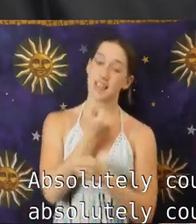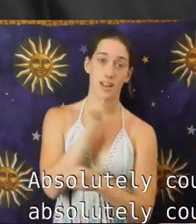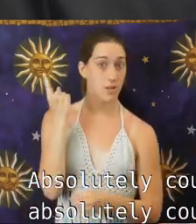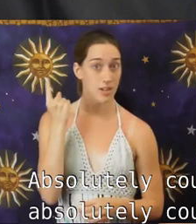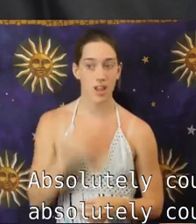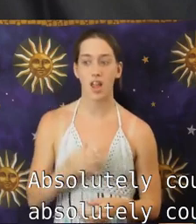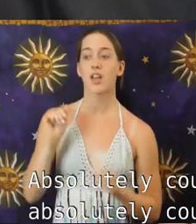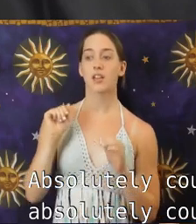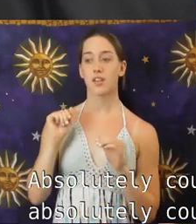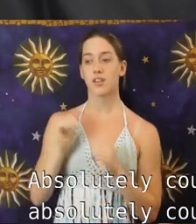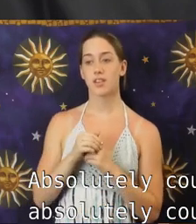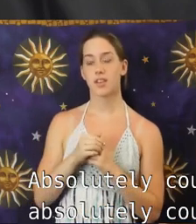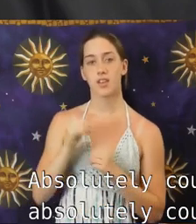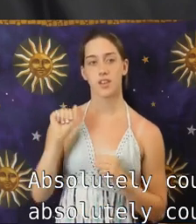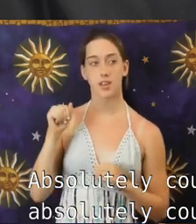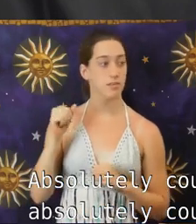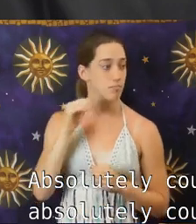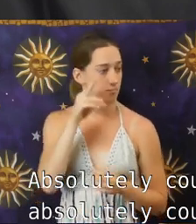miss anybody.